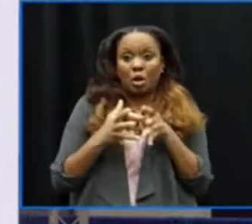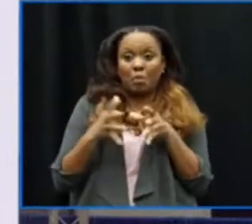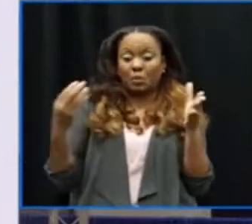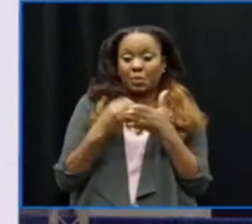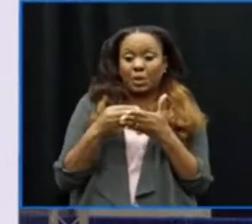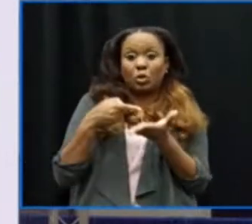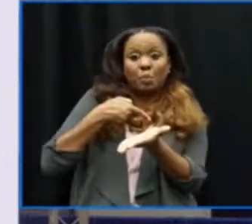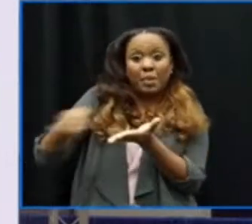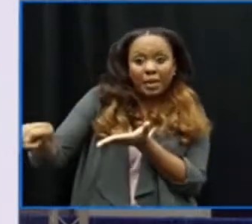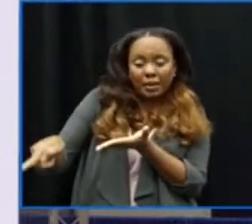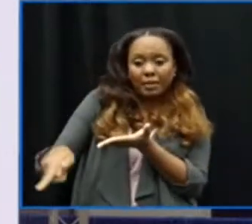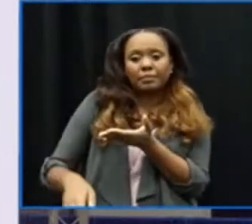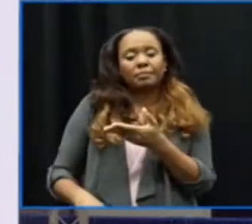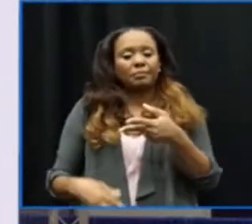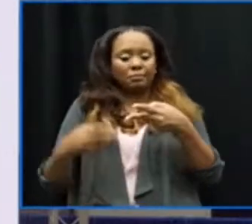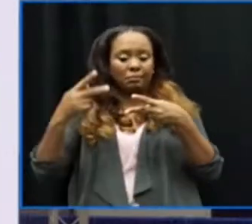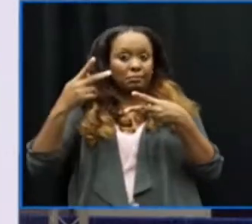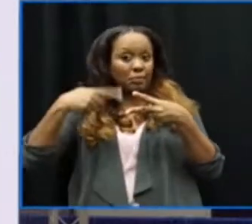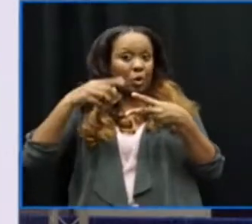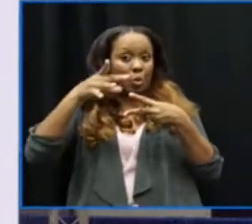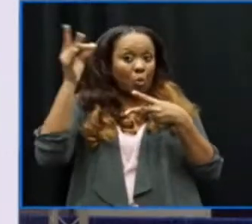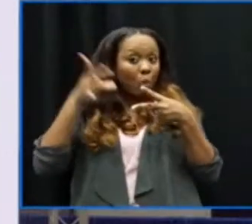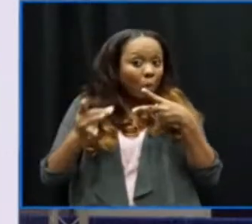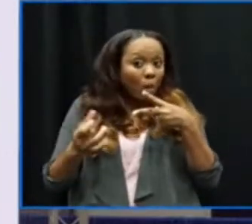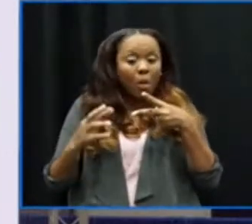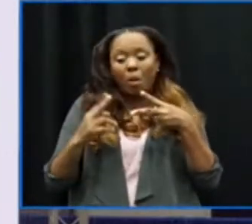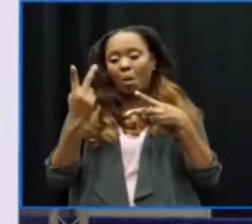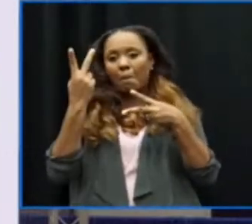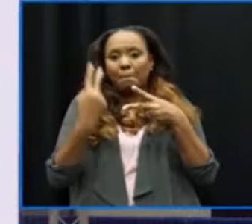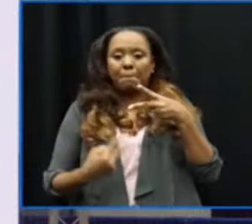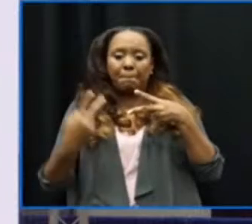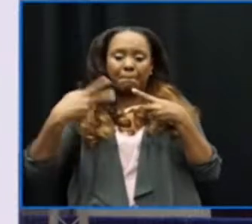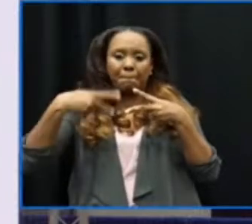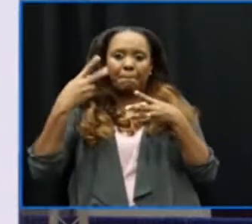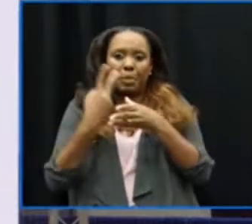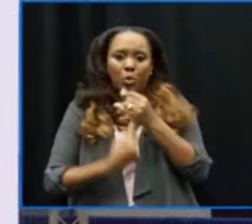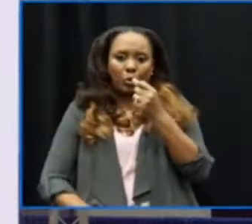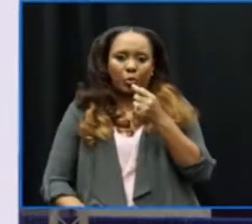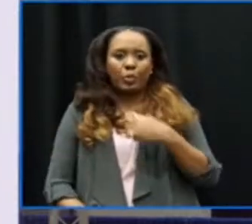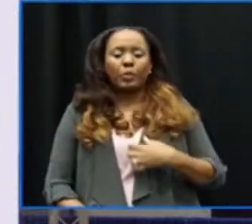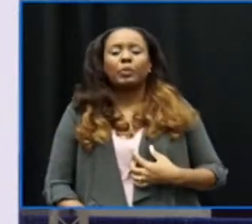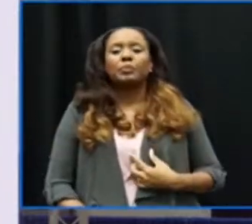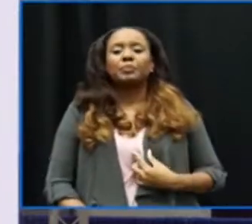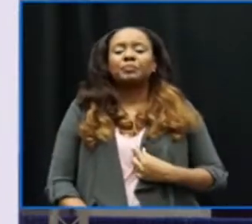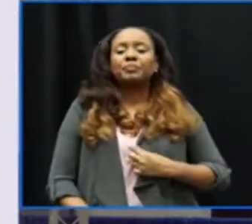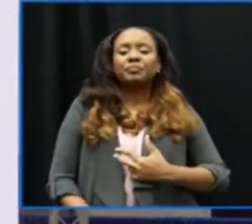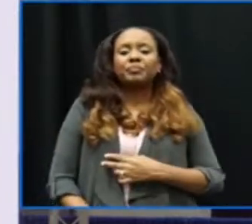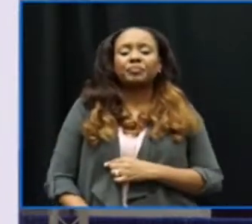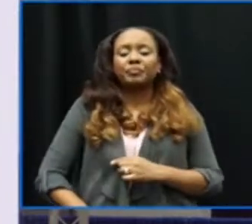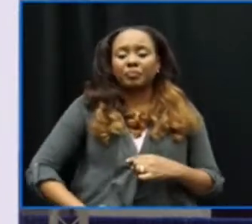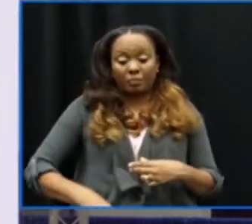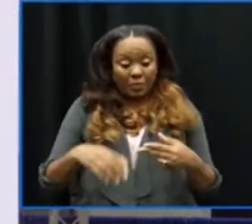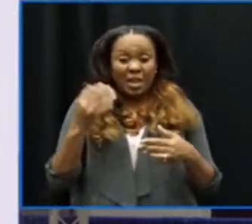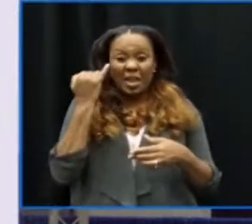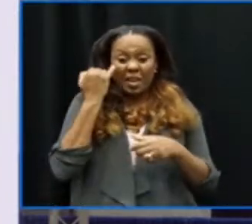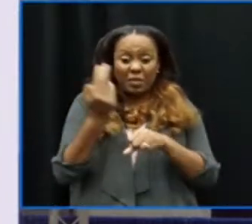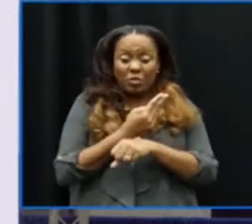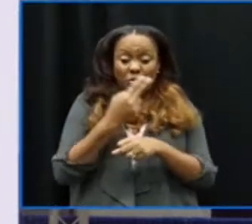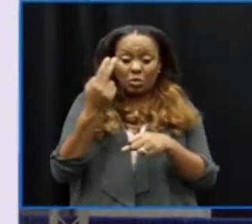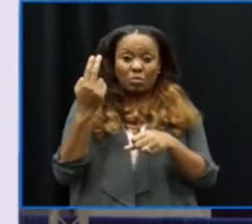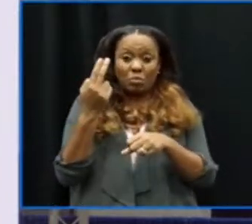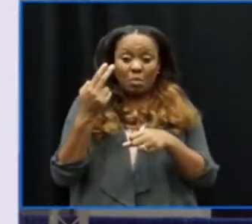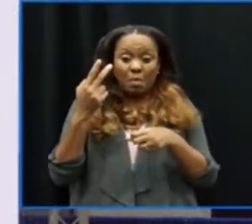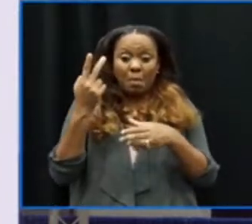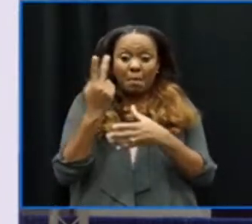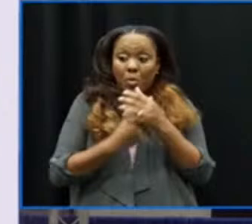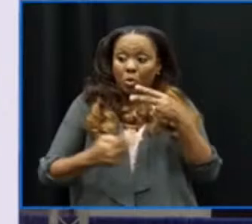one or the other, or you could do both. Both usually gets you, closer and quicker to where you want to be.